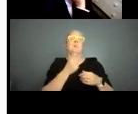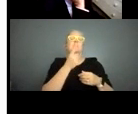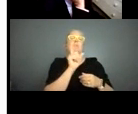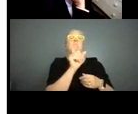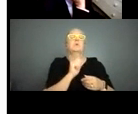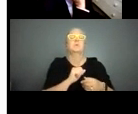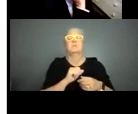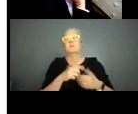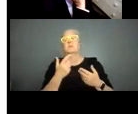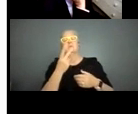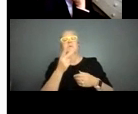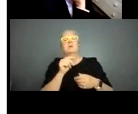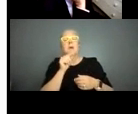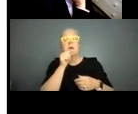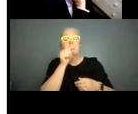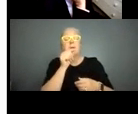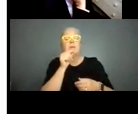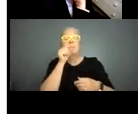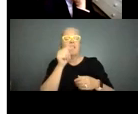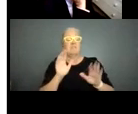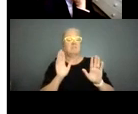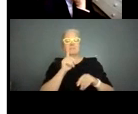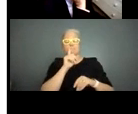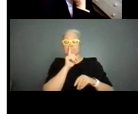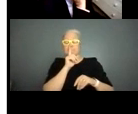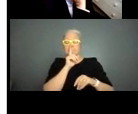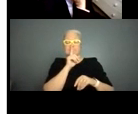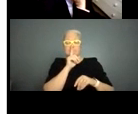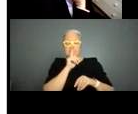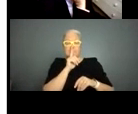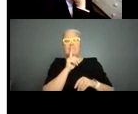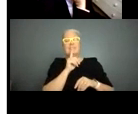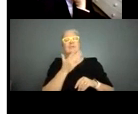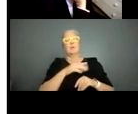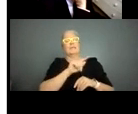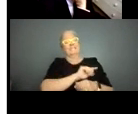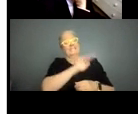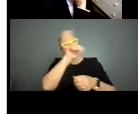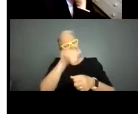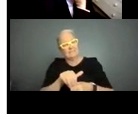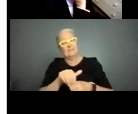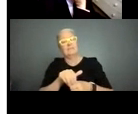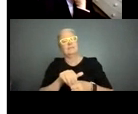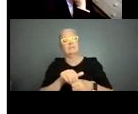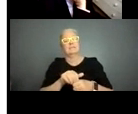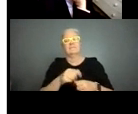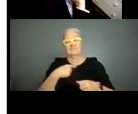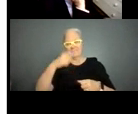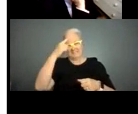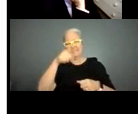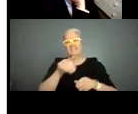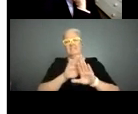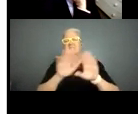words. He now holds conversations with me. So socially, Matthew needed to be in a school like this.